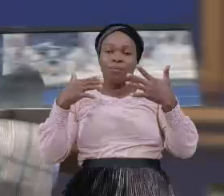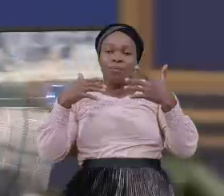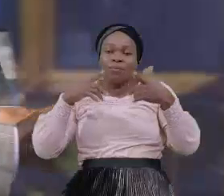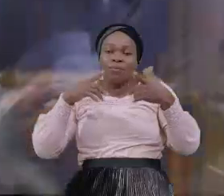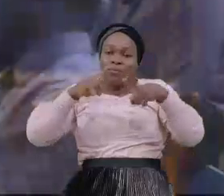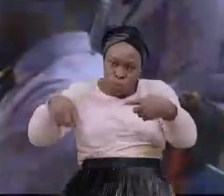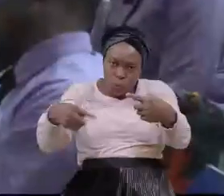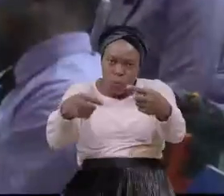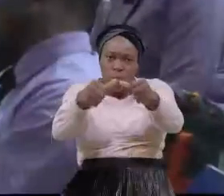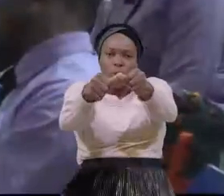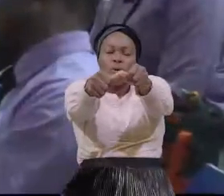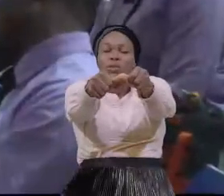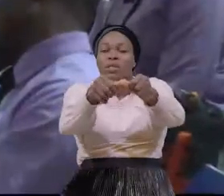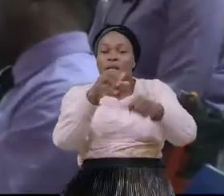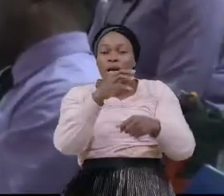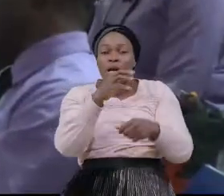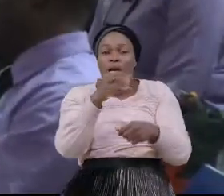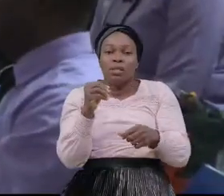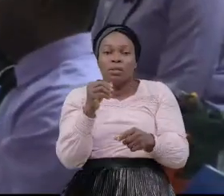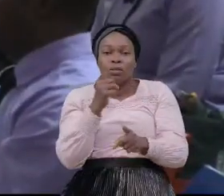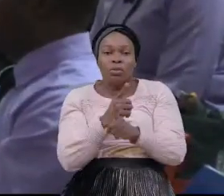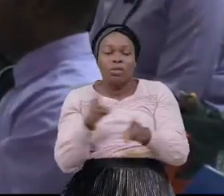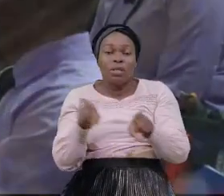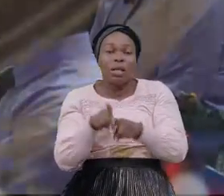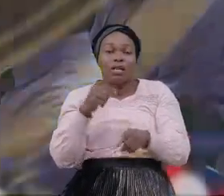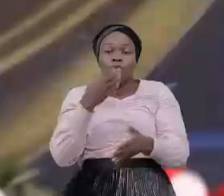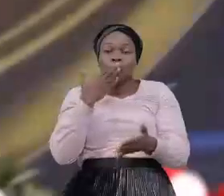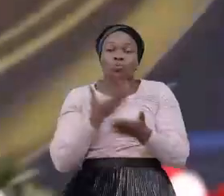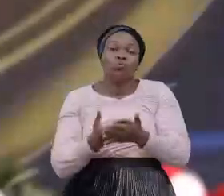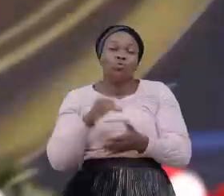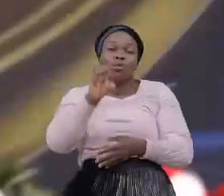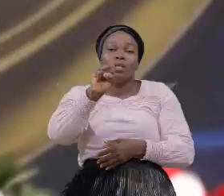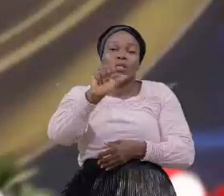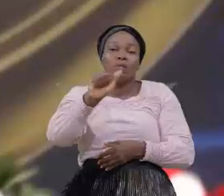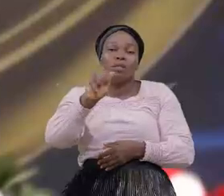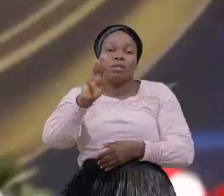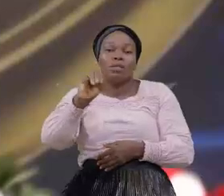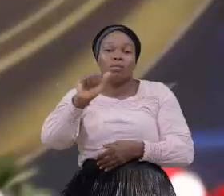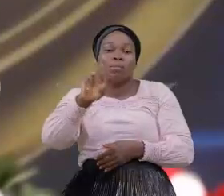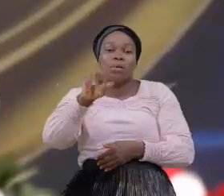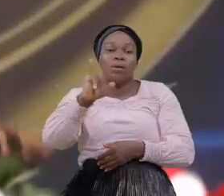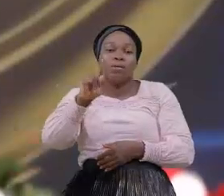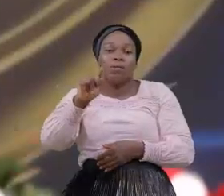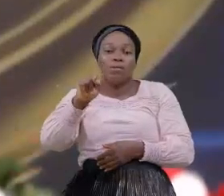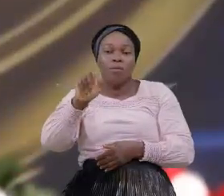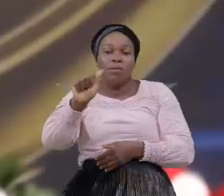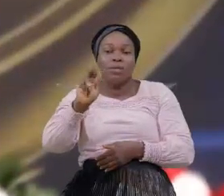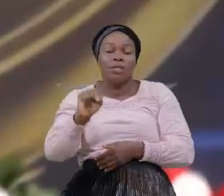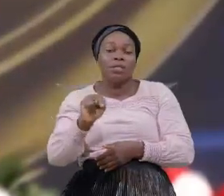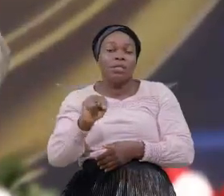good Samaritan that left his journey. What makes him to leave the journey? It's another